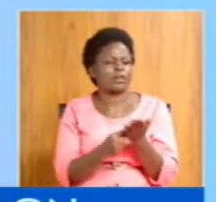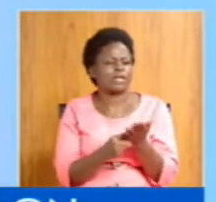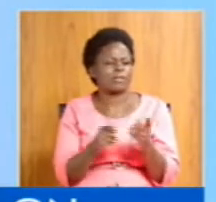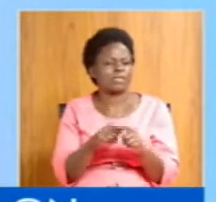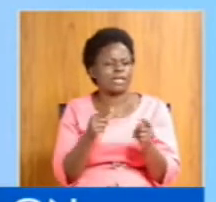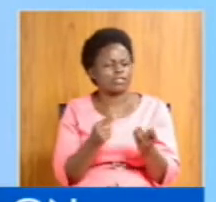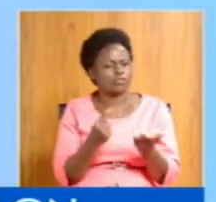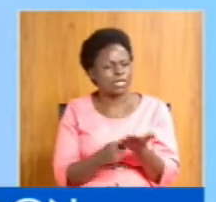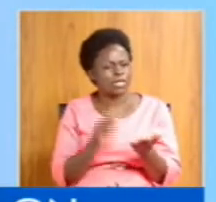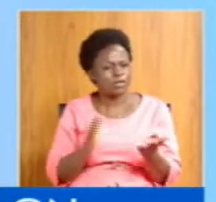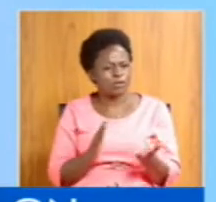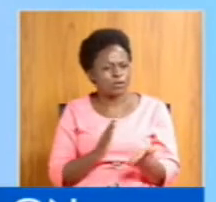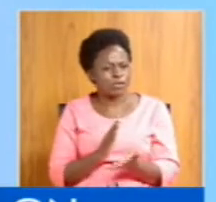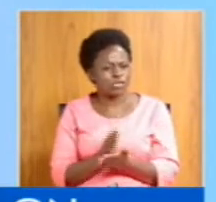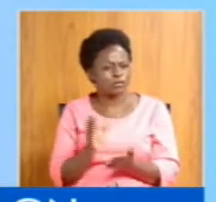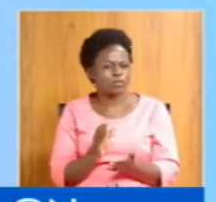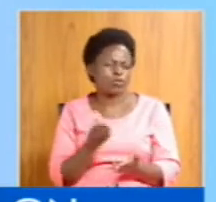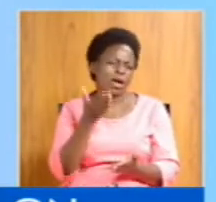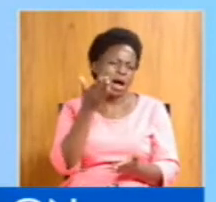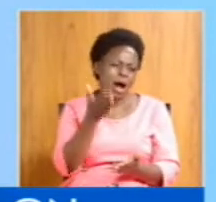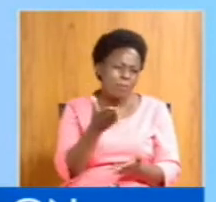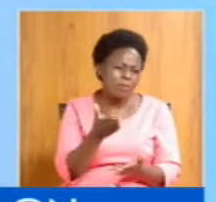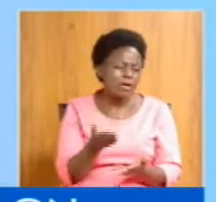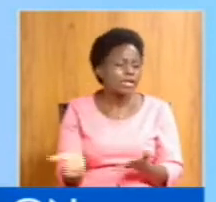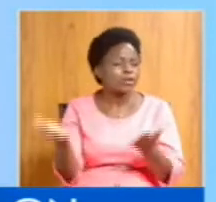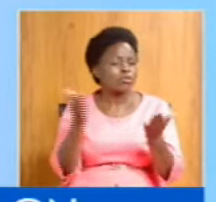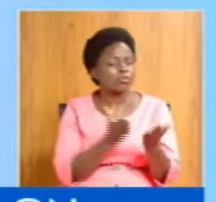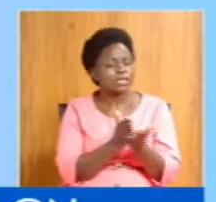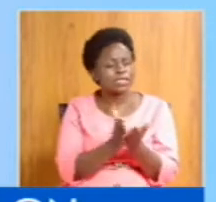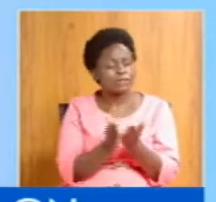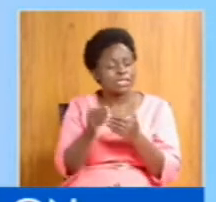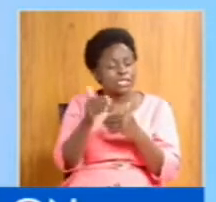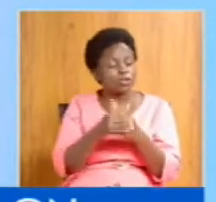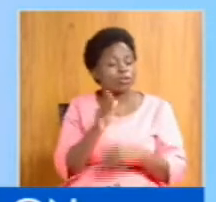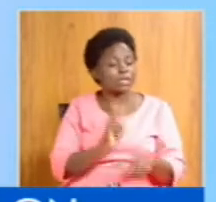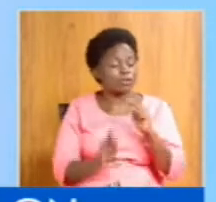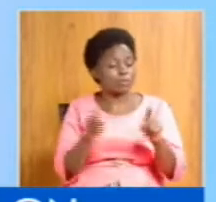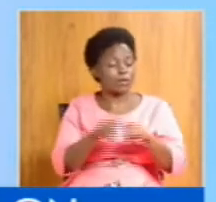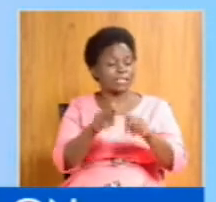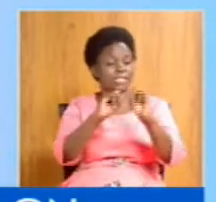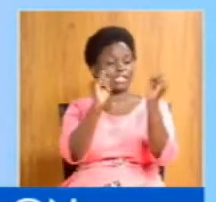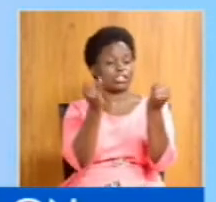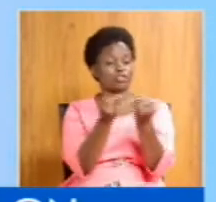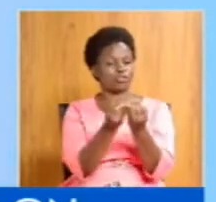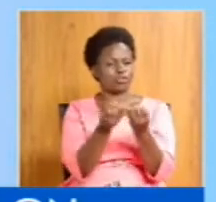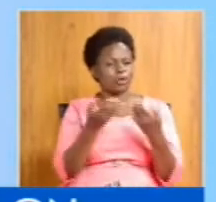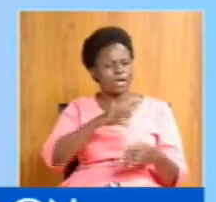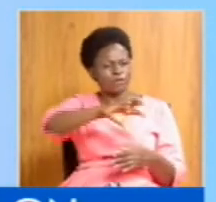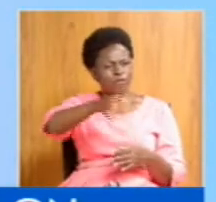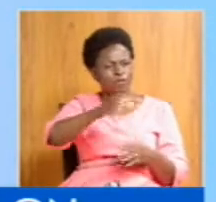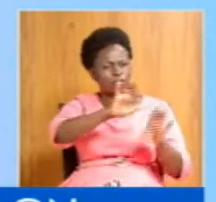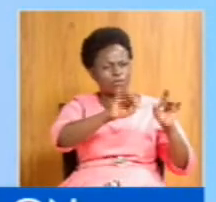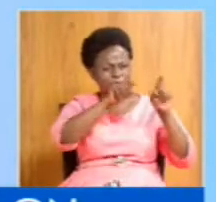But as the Uganda Human Rights Commission, we've been there. And in order to bring services closer to people, as an institution, we have regional